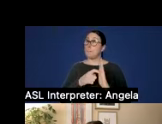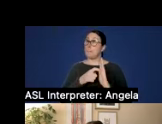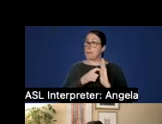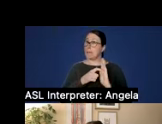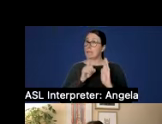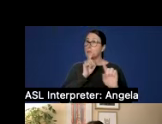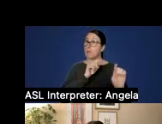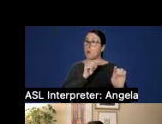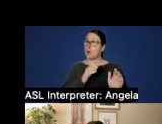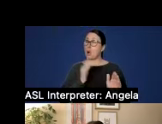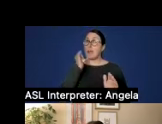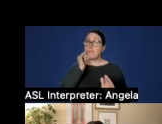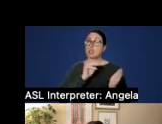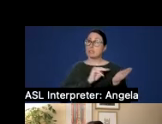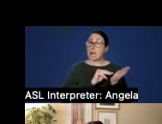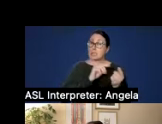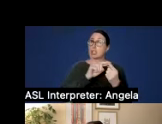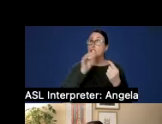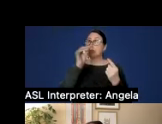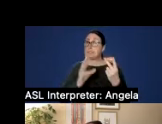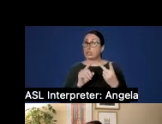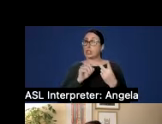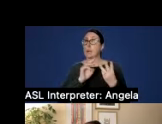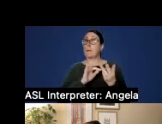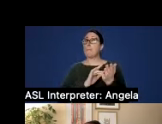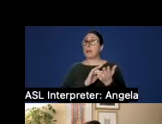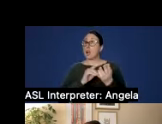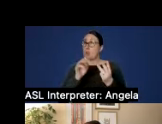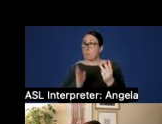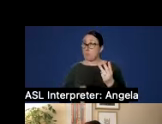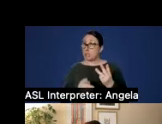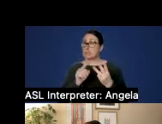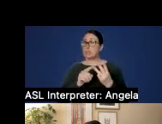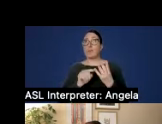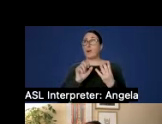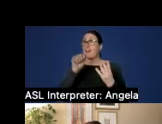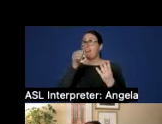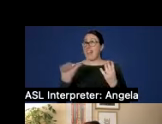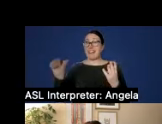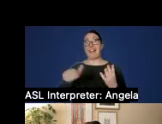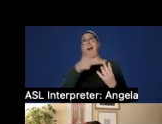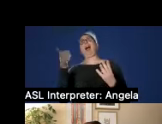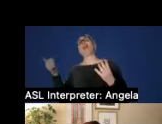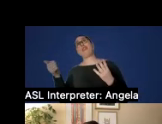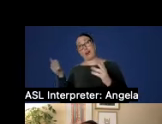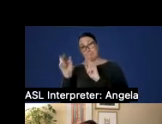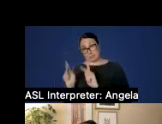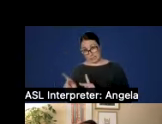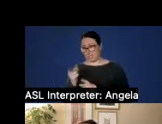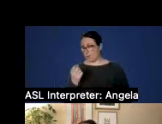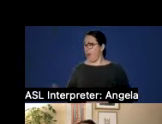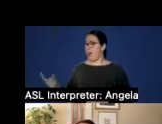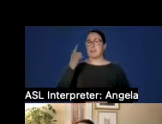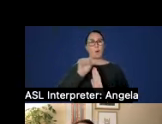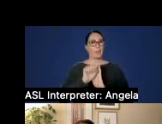a medical professional, a teacher, or any other person. So everybody in the state of Nebraska is